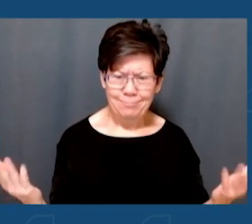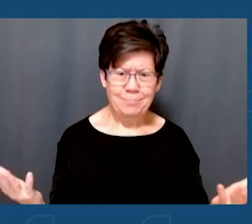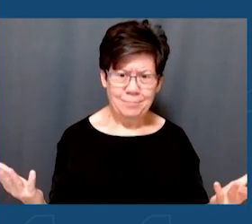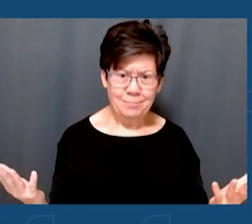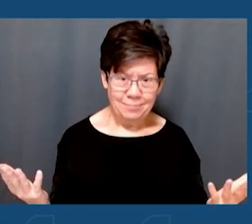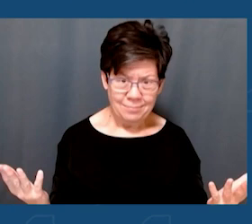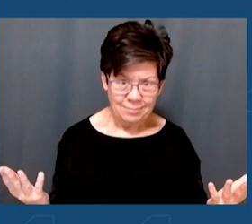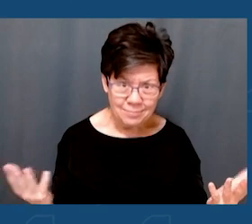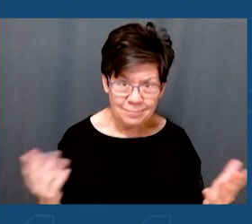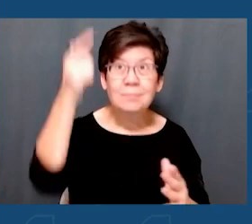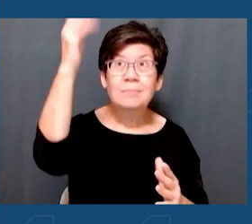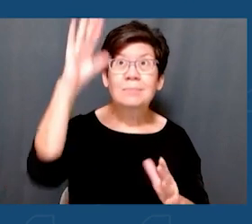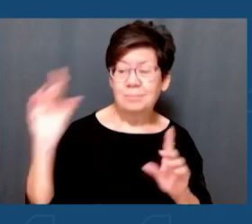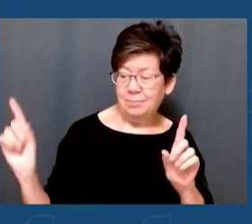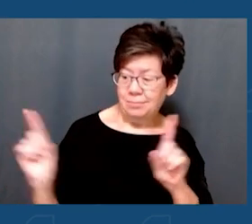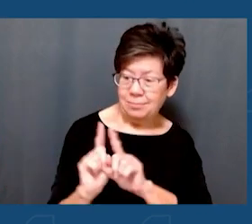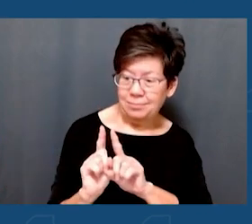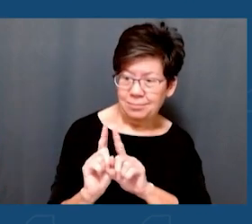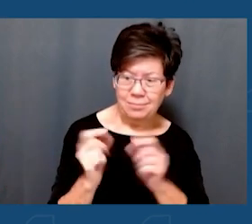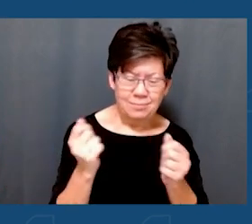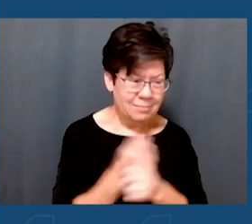all things are possible.